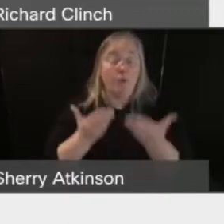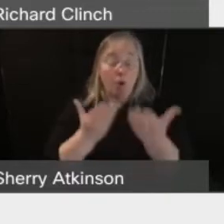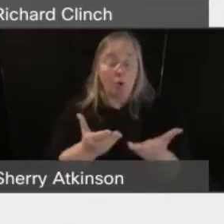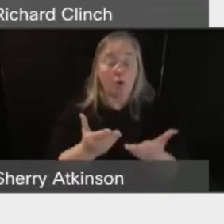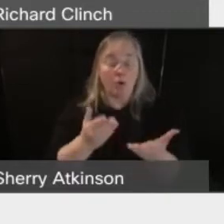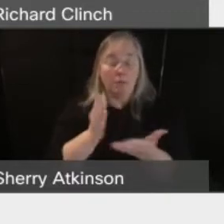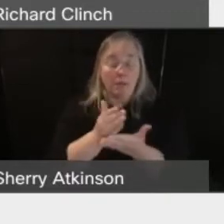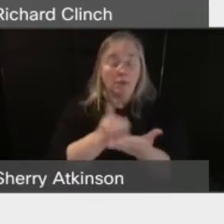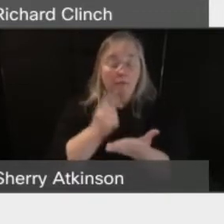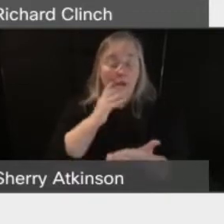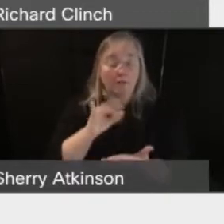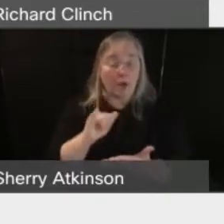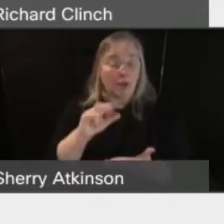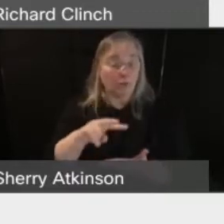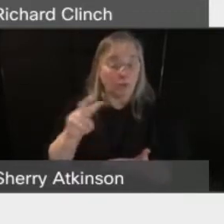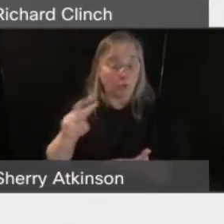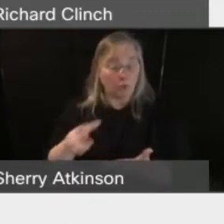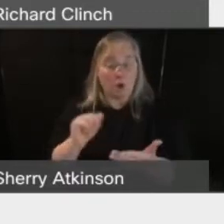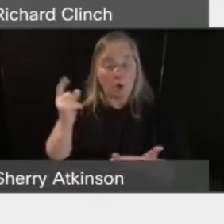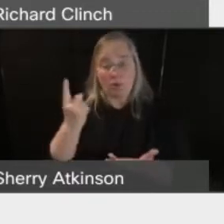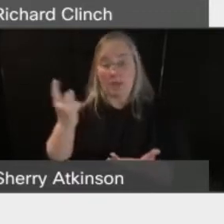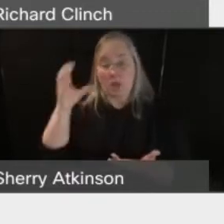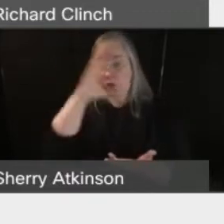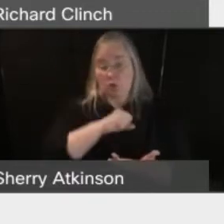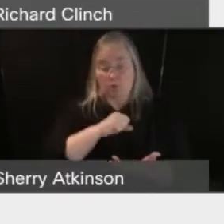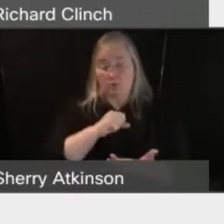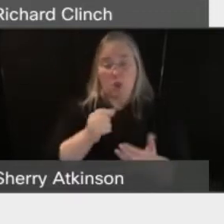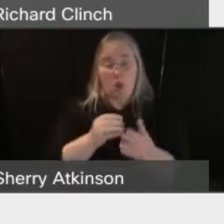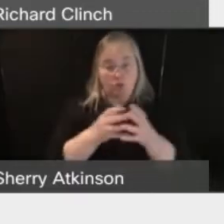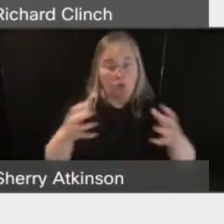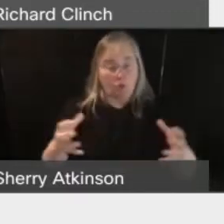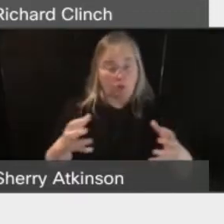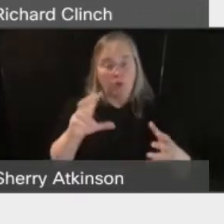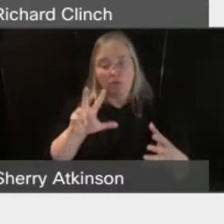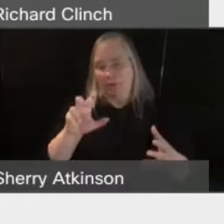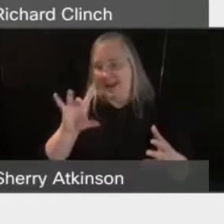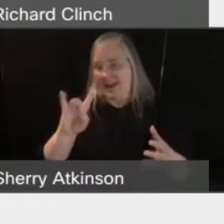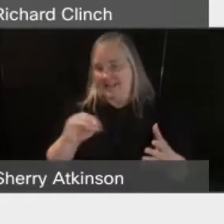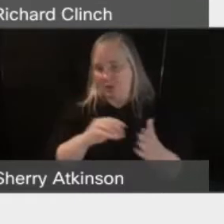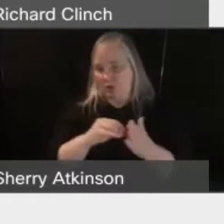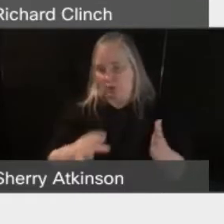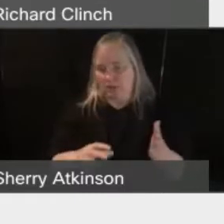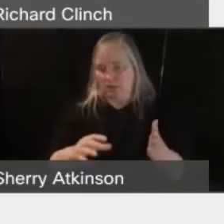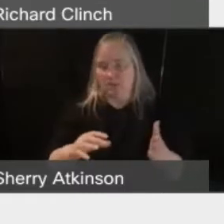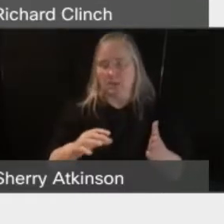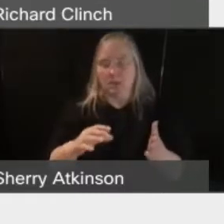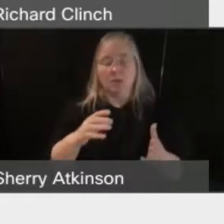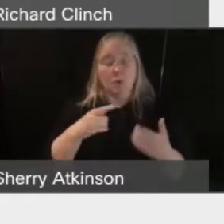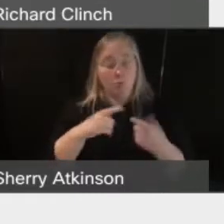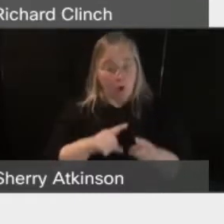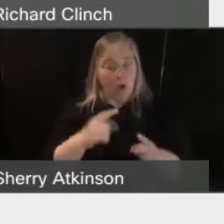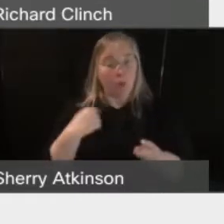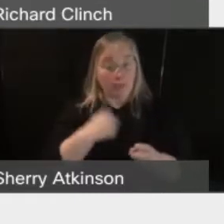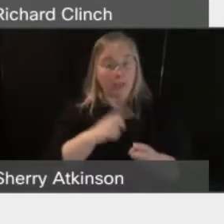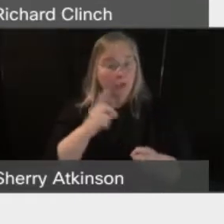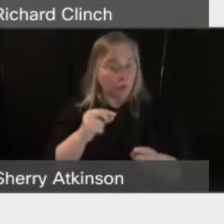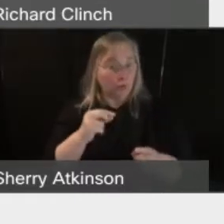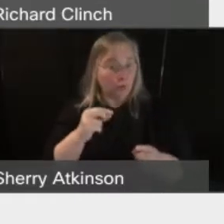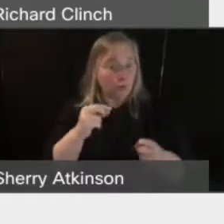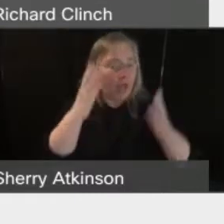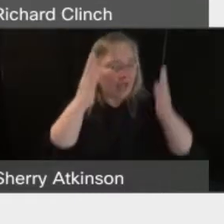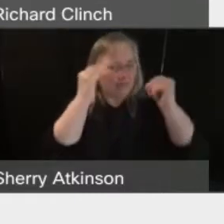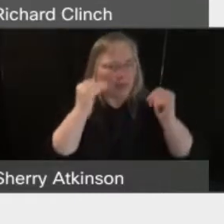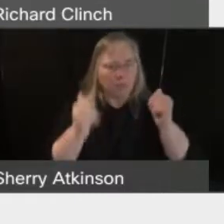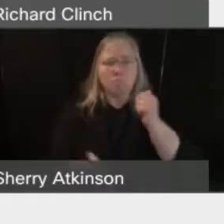only assuming a growth of 380 students. So while we do expect most